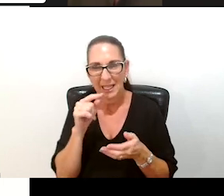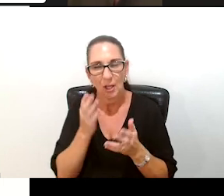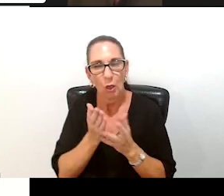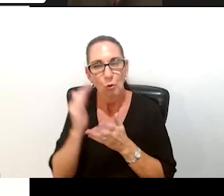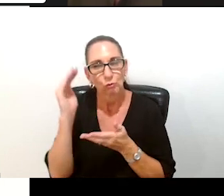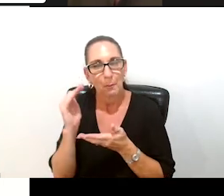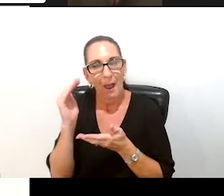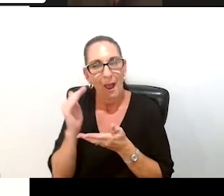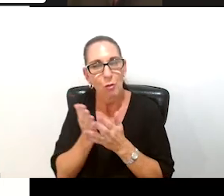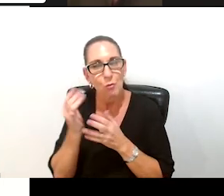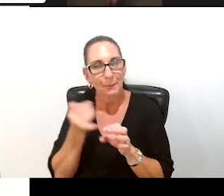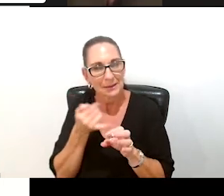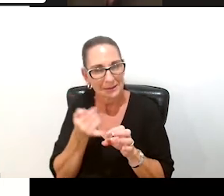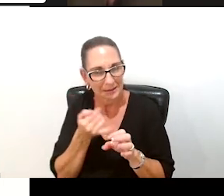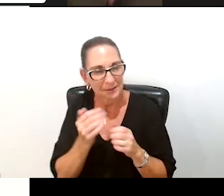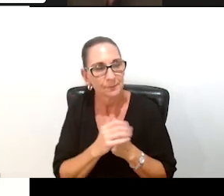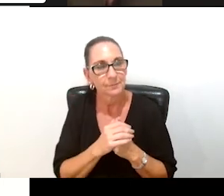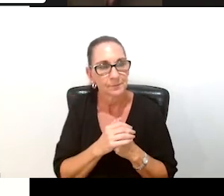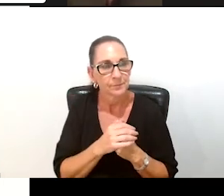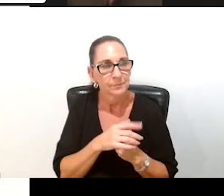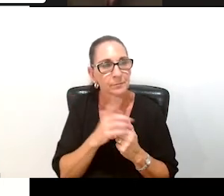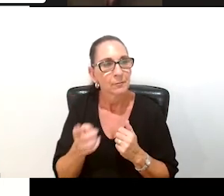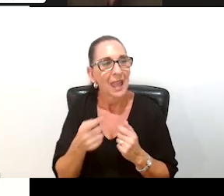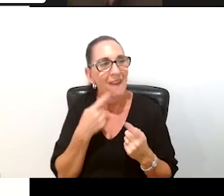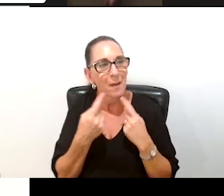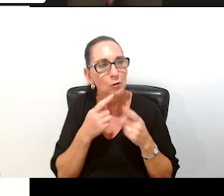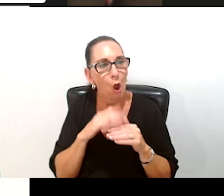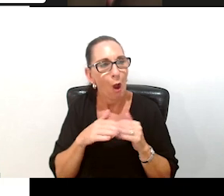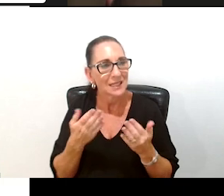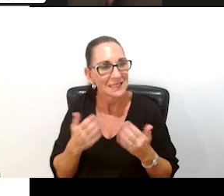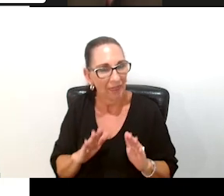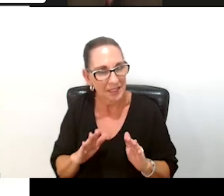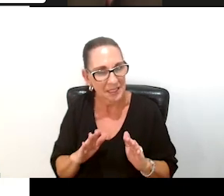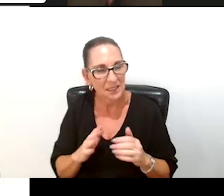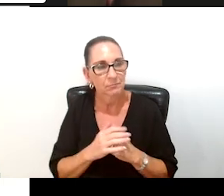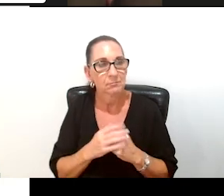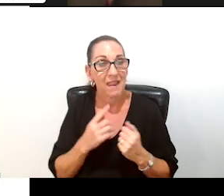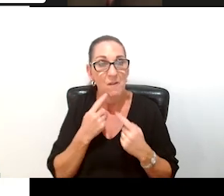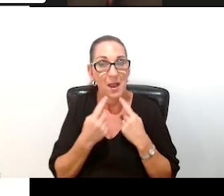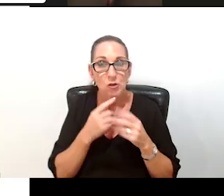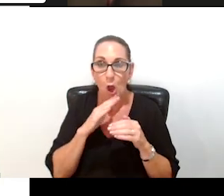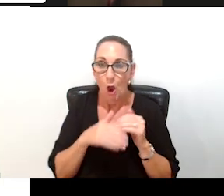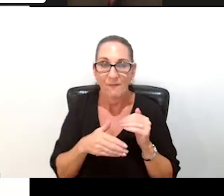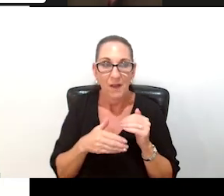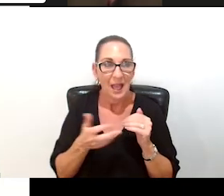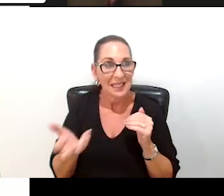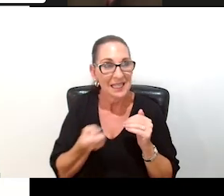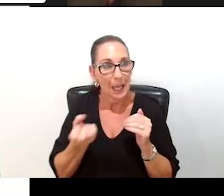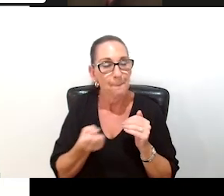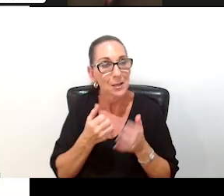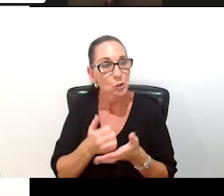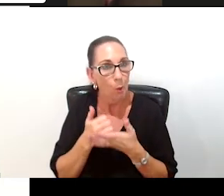the pharmacy, information about deaths, information about income